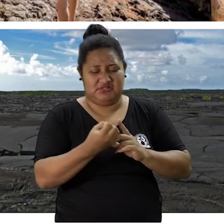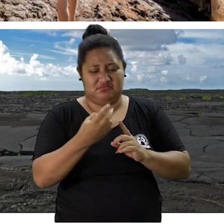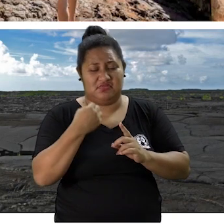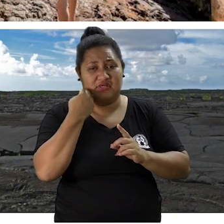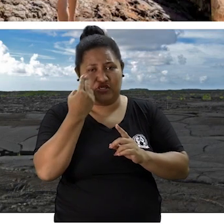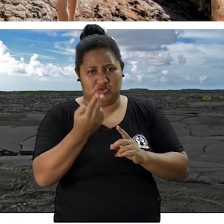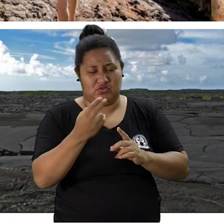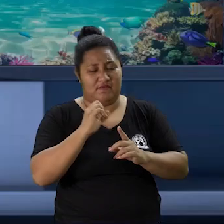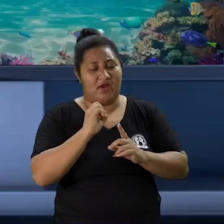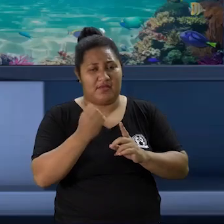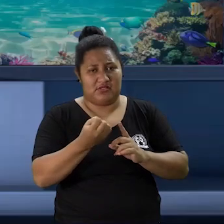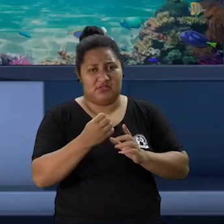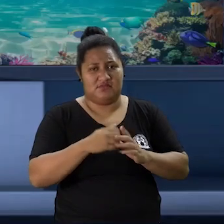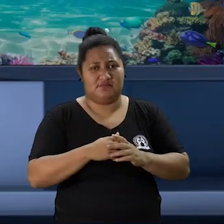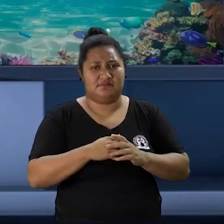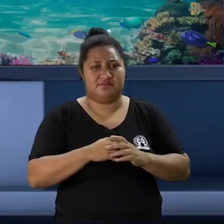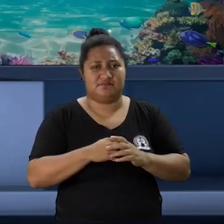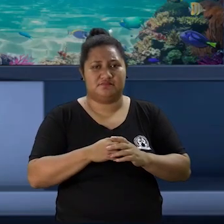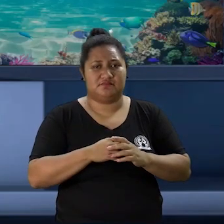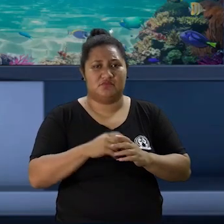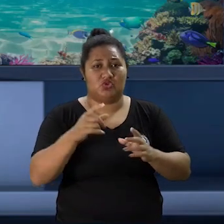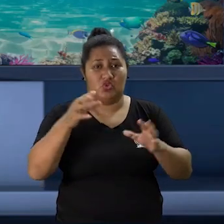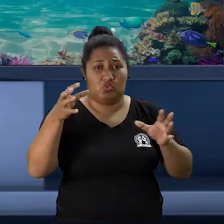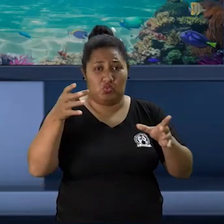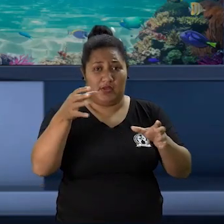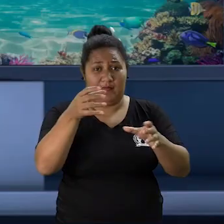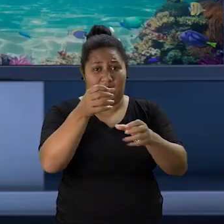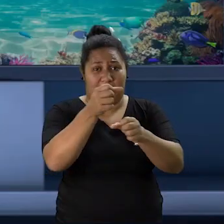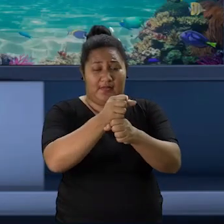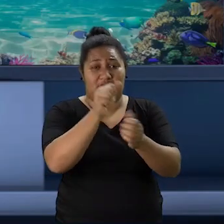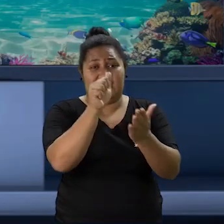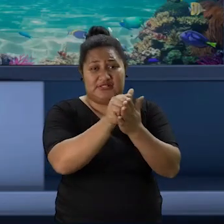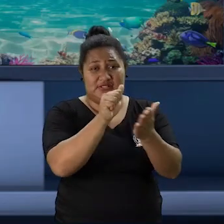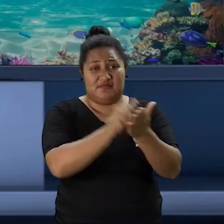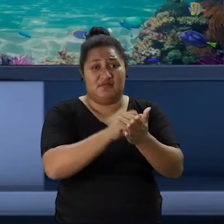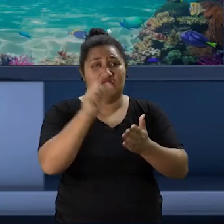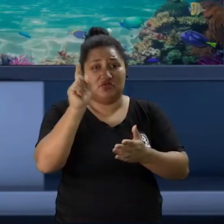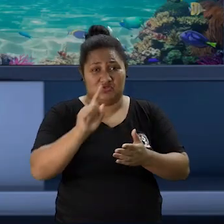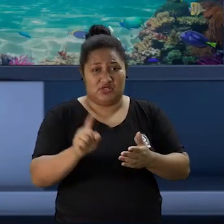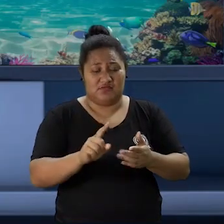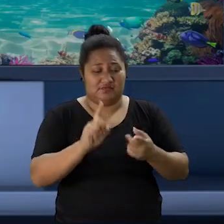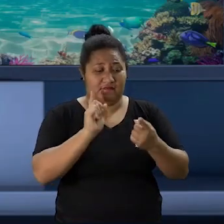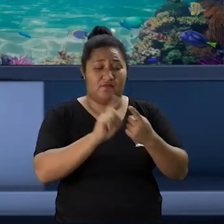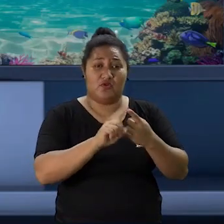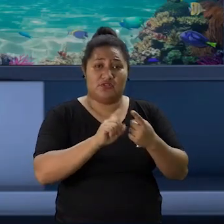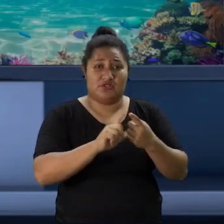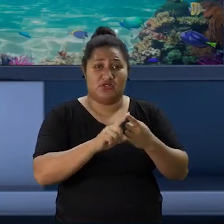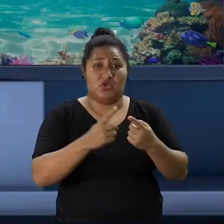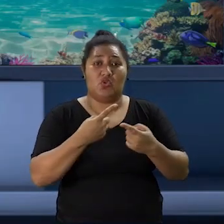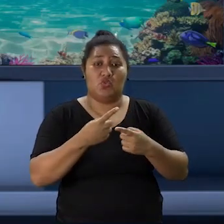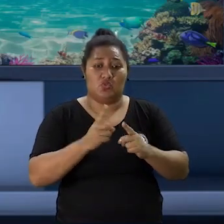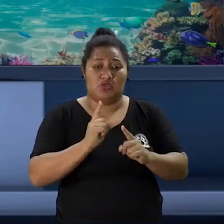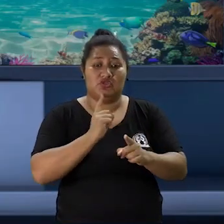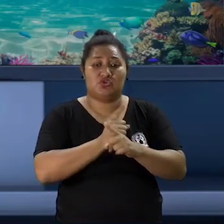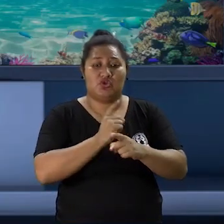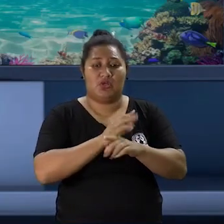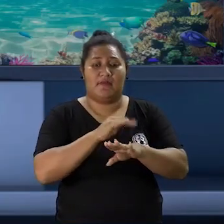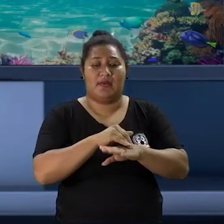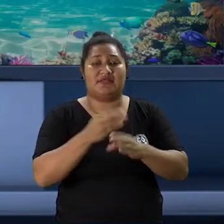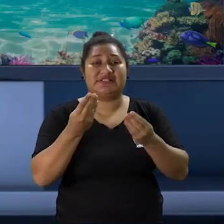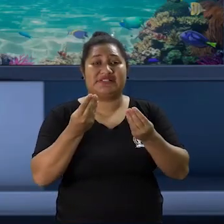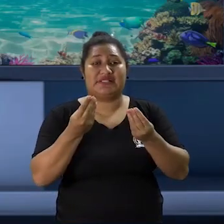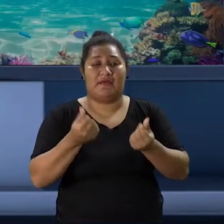natura. To wrap up our lesson for today, first we have already talked about some of the